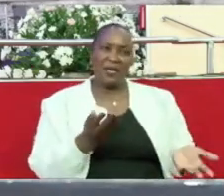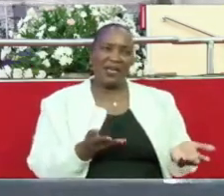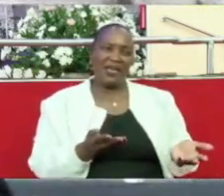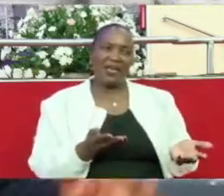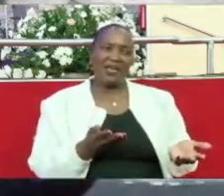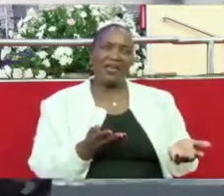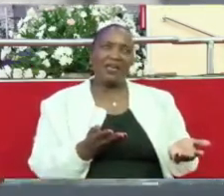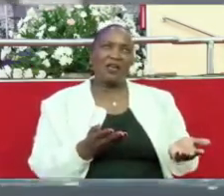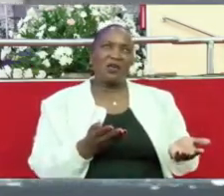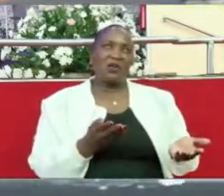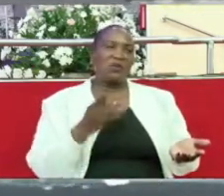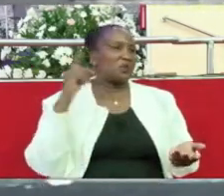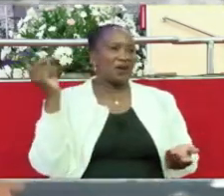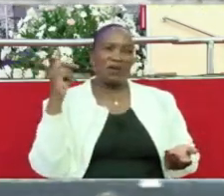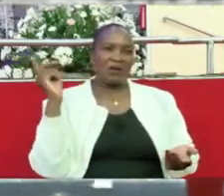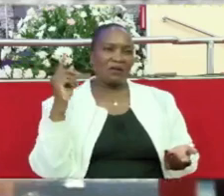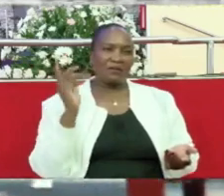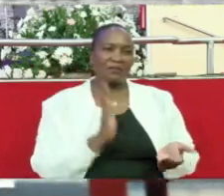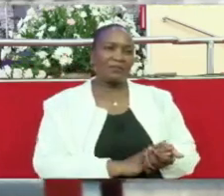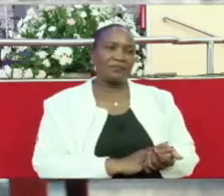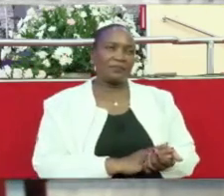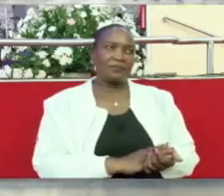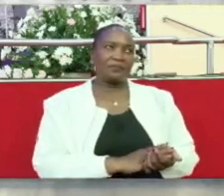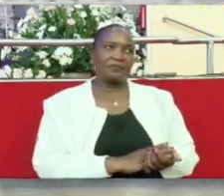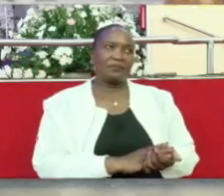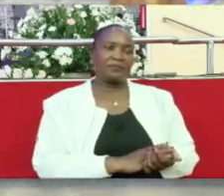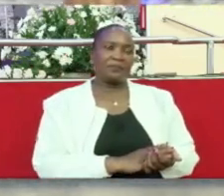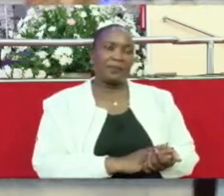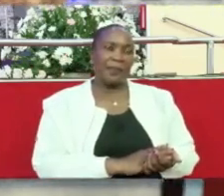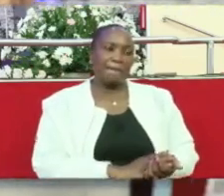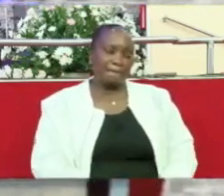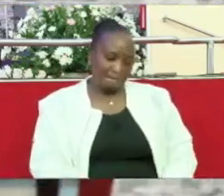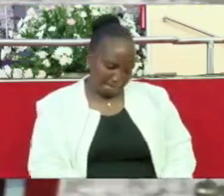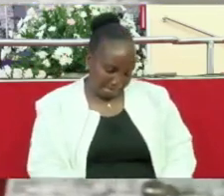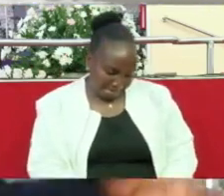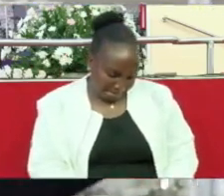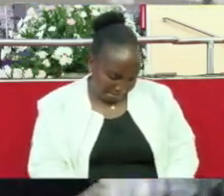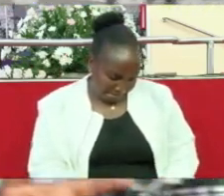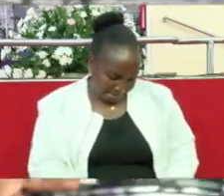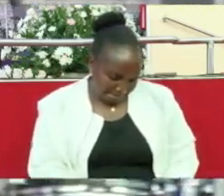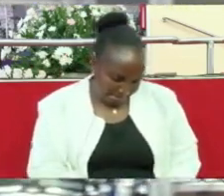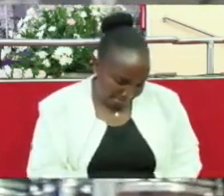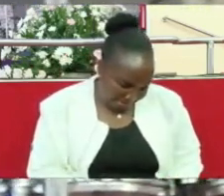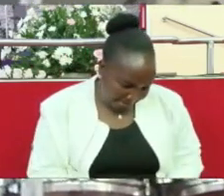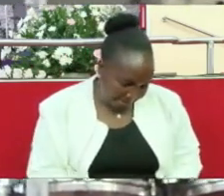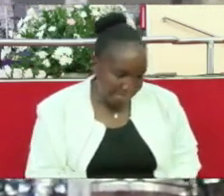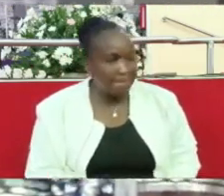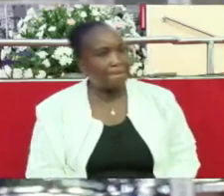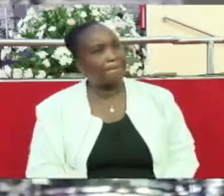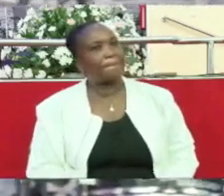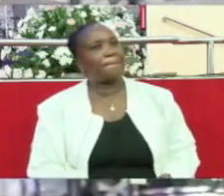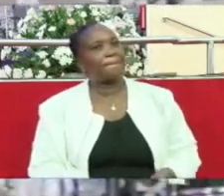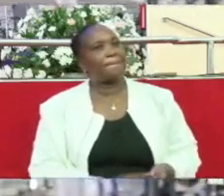yako. And you remember the Bible telling us of a prophet of God. Kuna mtu Biblia inatuambia kuhusu nabii wa Mungu. And at one point he is hiding before